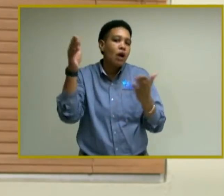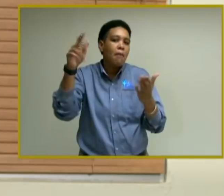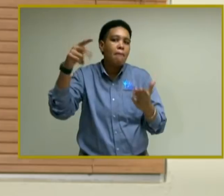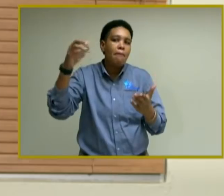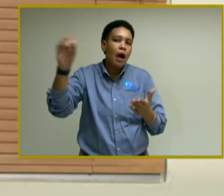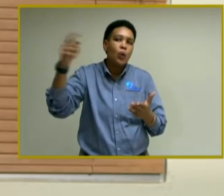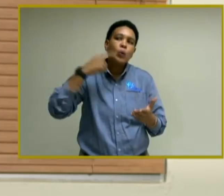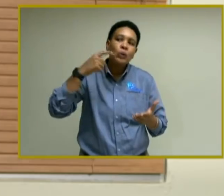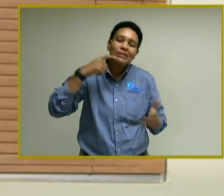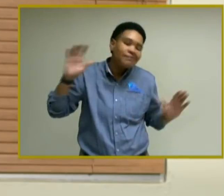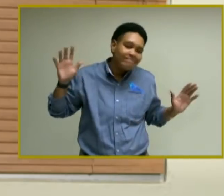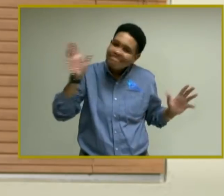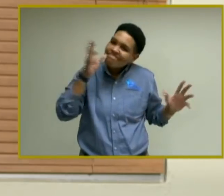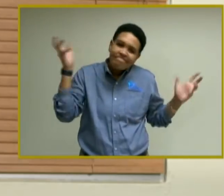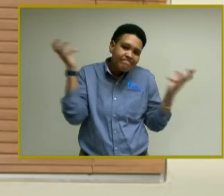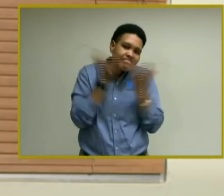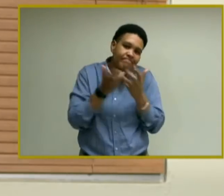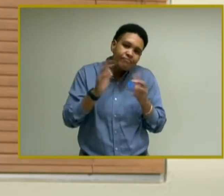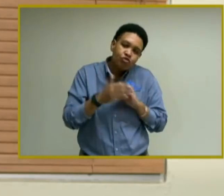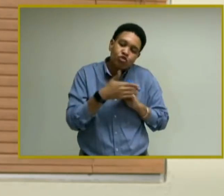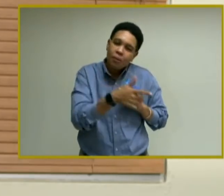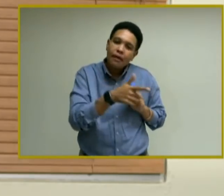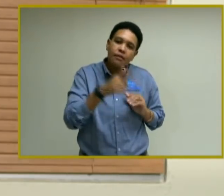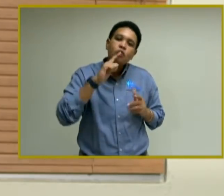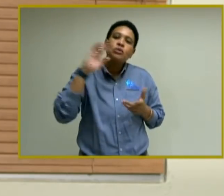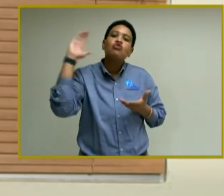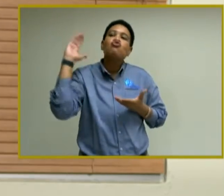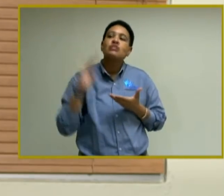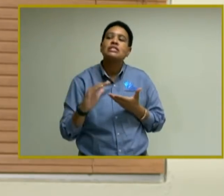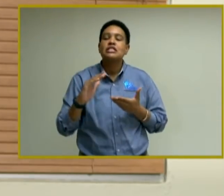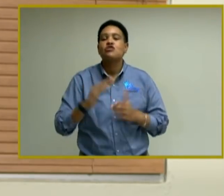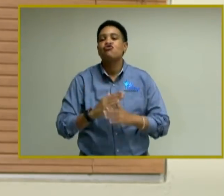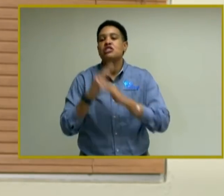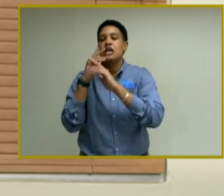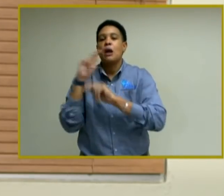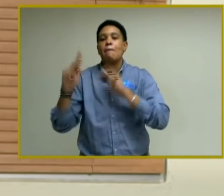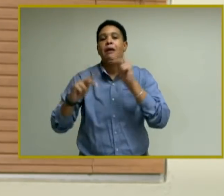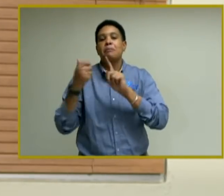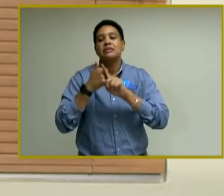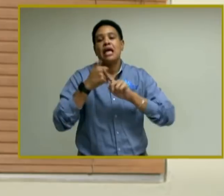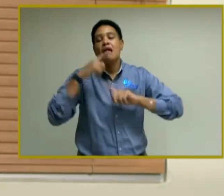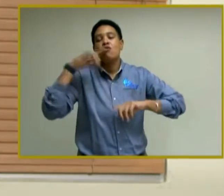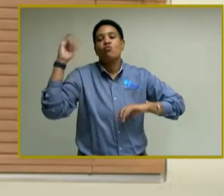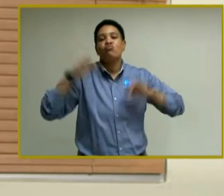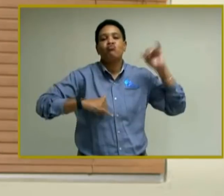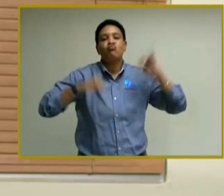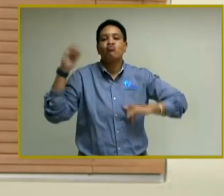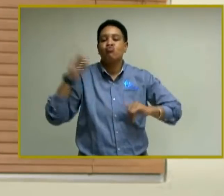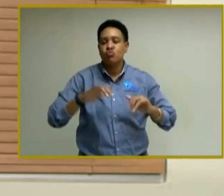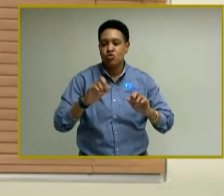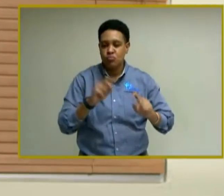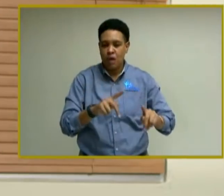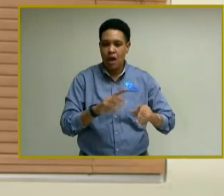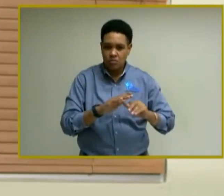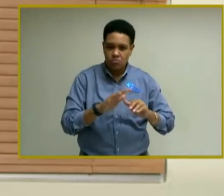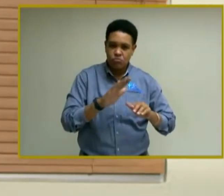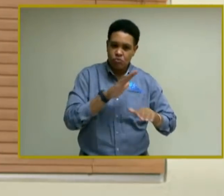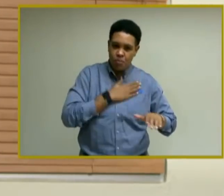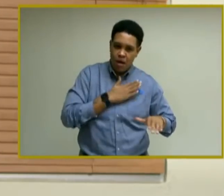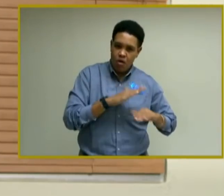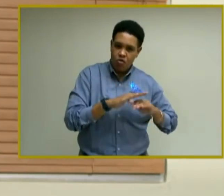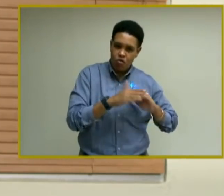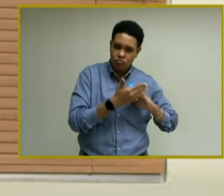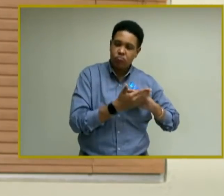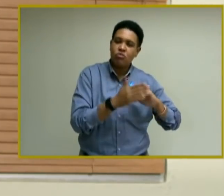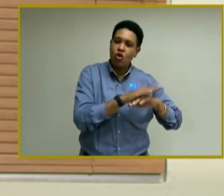recommendations that would speak to decreasing restrictions on persons returning to country, or persons that would